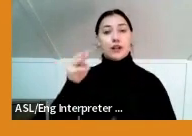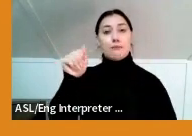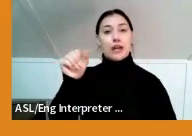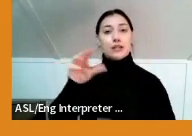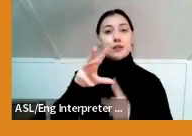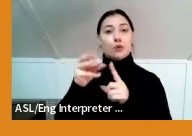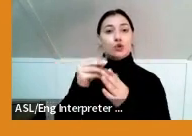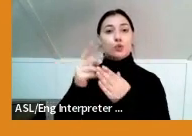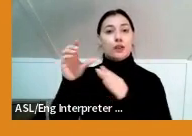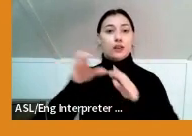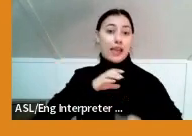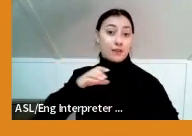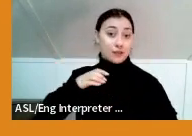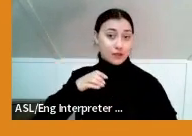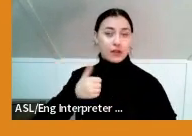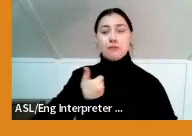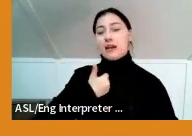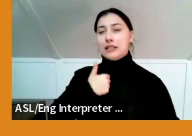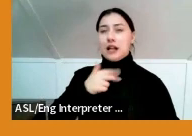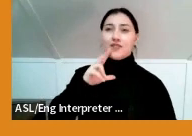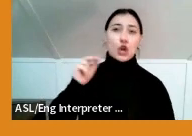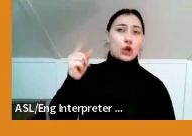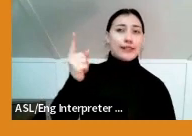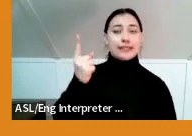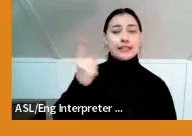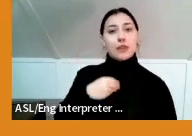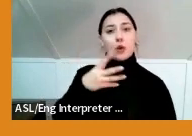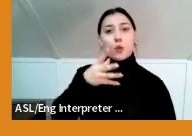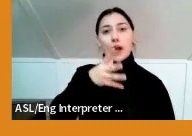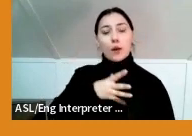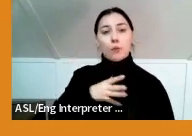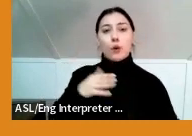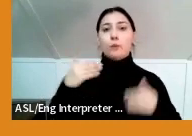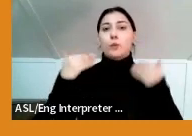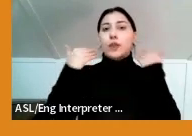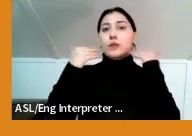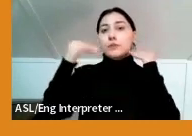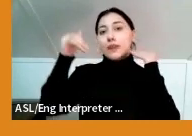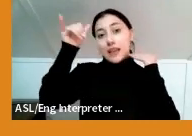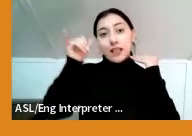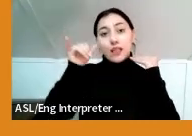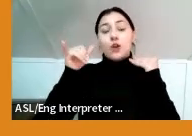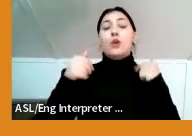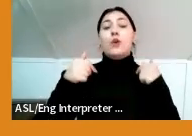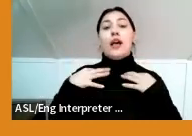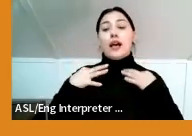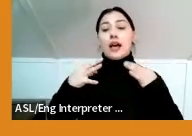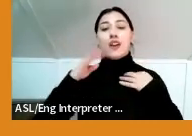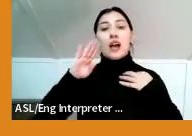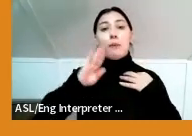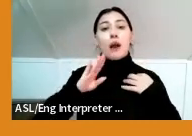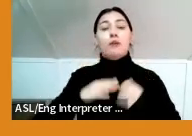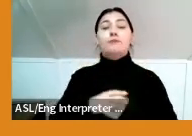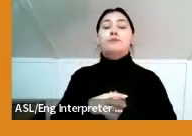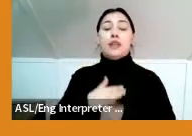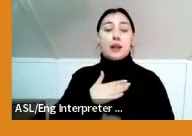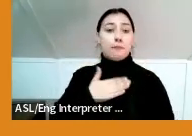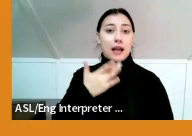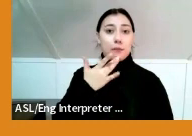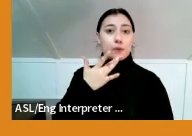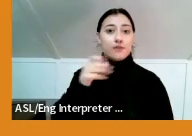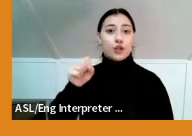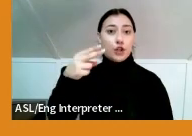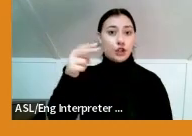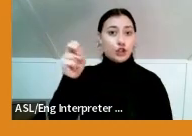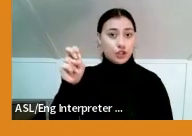I'm a 30-something white woman with shoulder-length blonde hair and a maroon top. My pronouns are she and